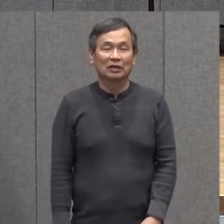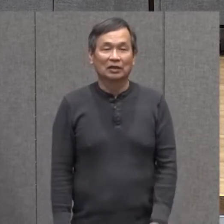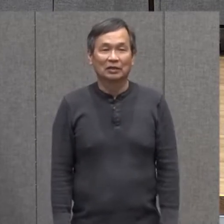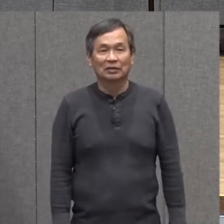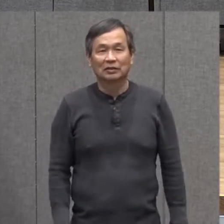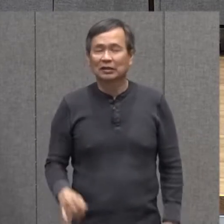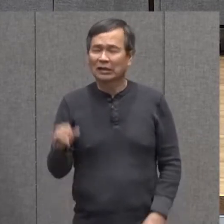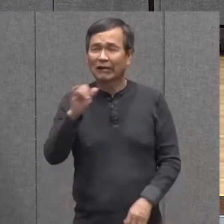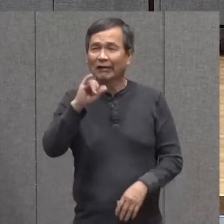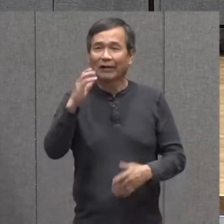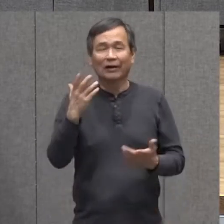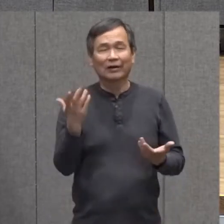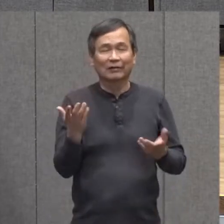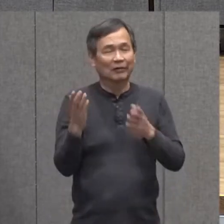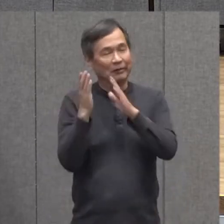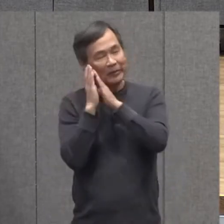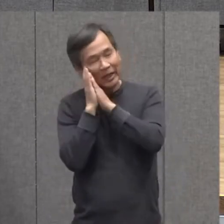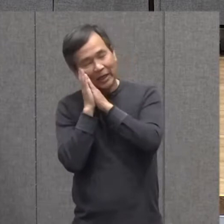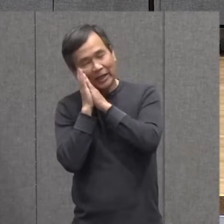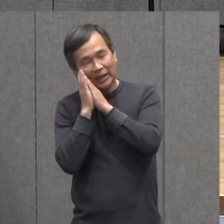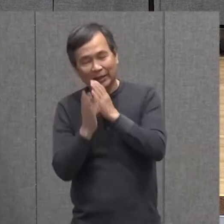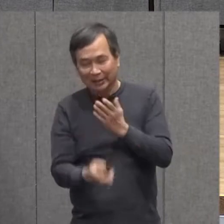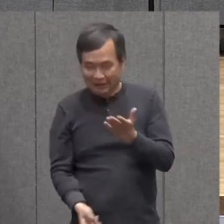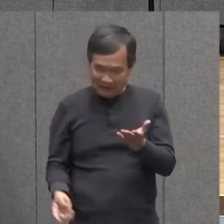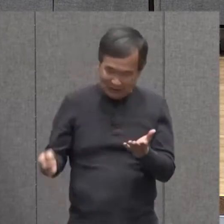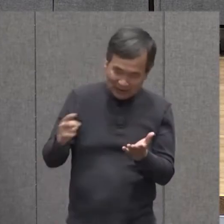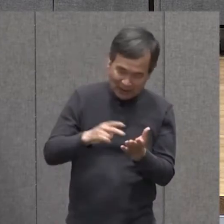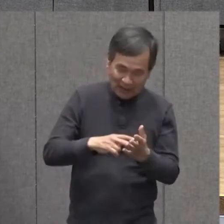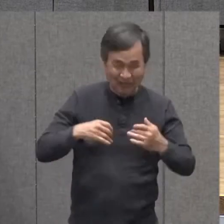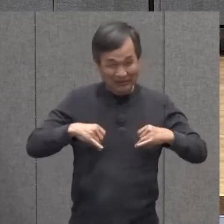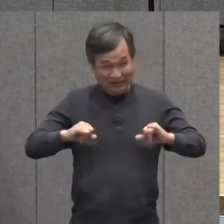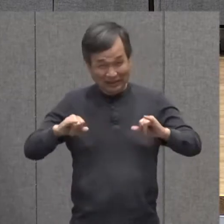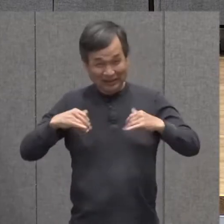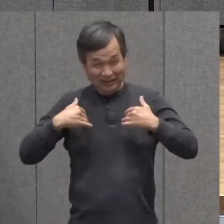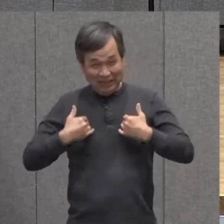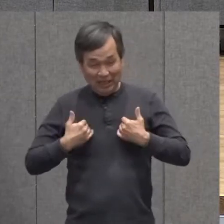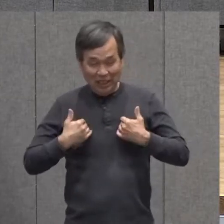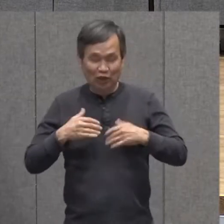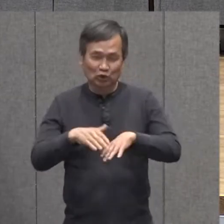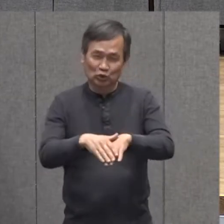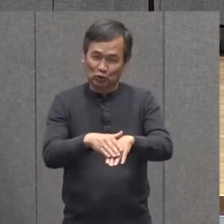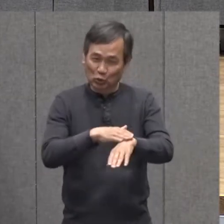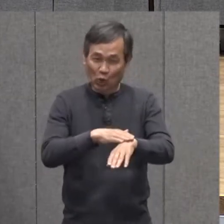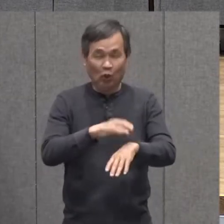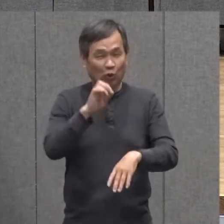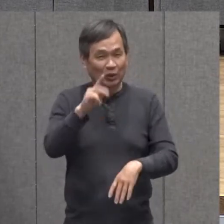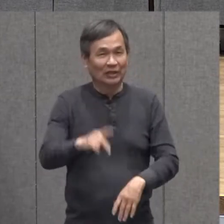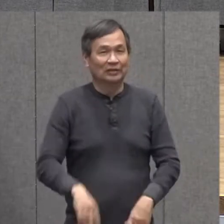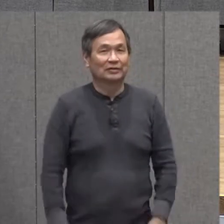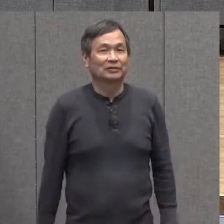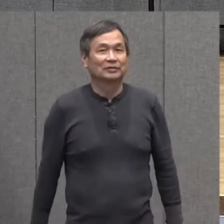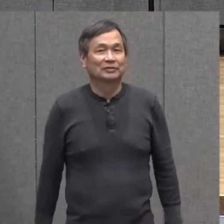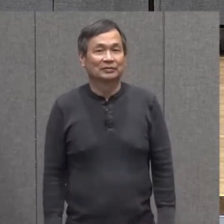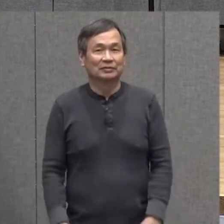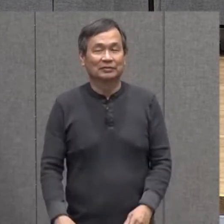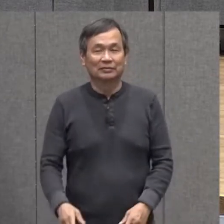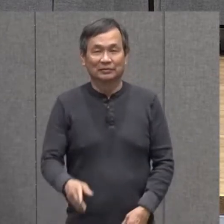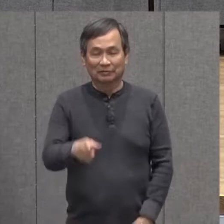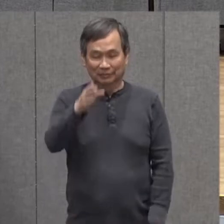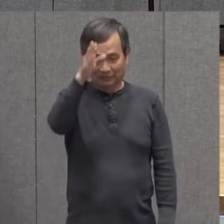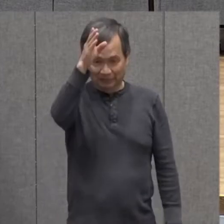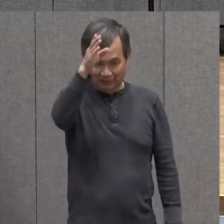bed in the morning and you're real tired still. You're just kind of going real slow. So you're going to come up nice